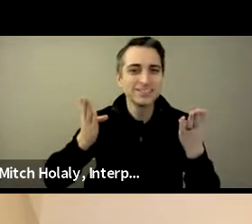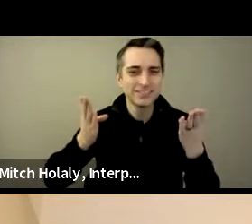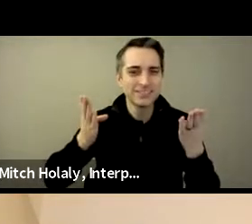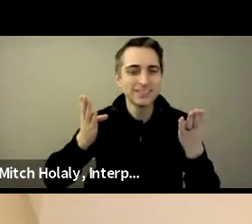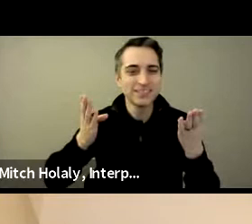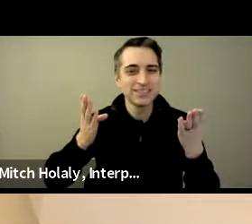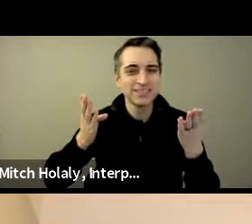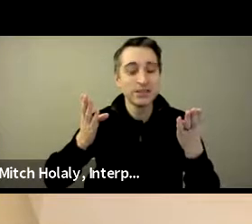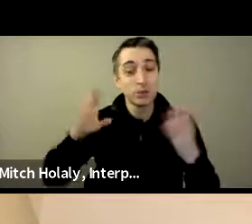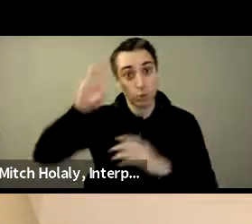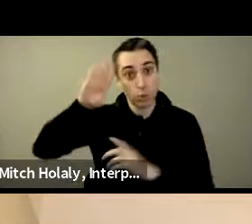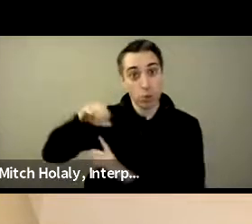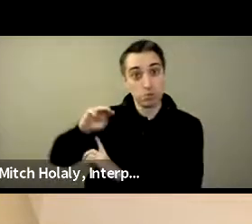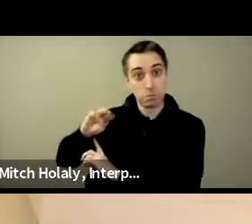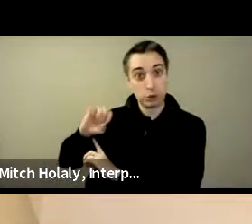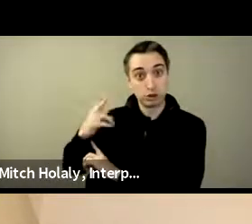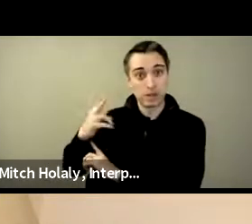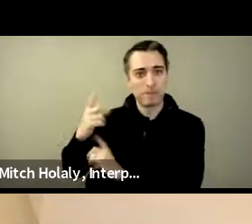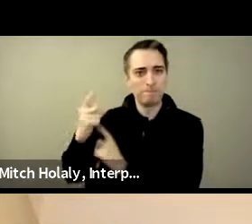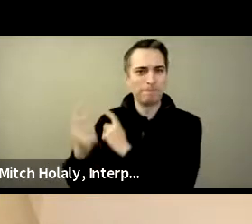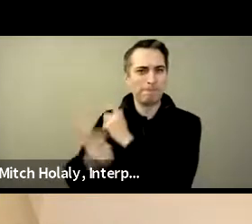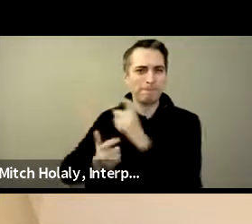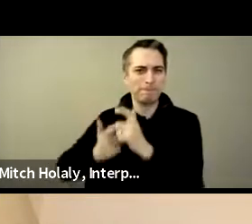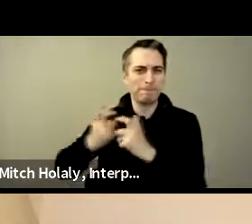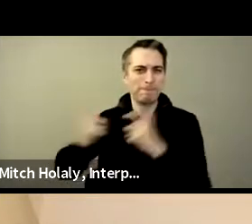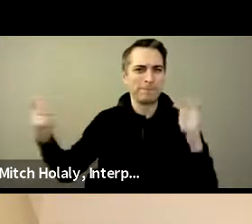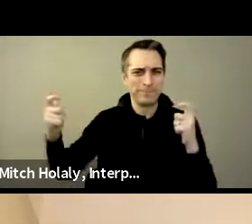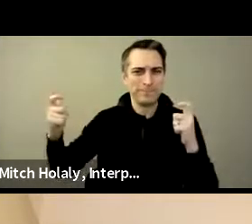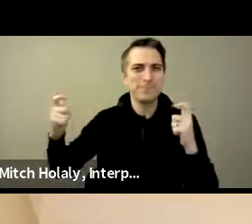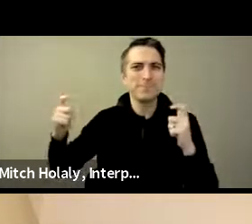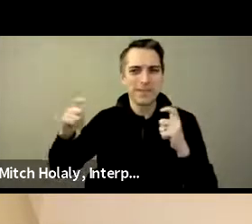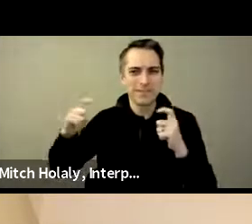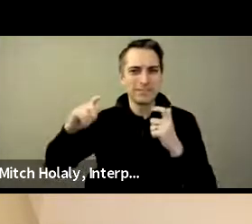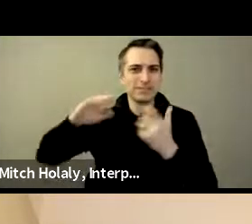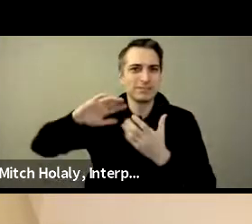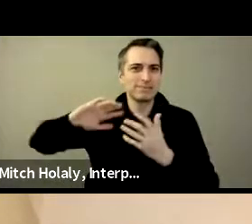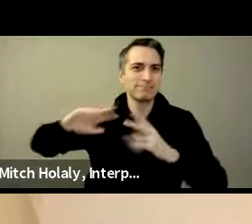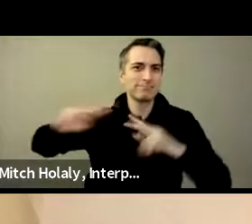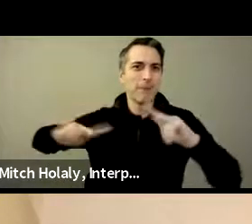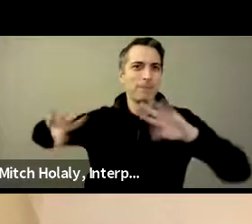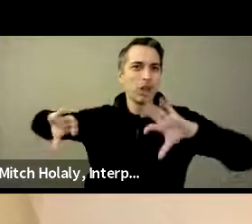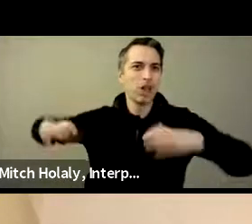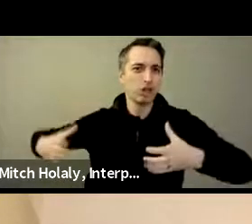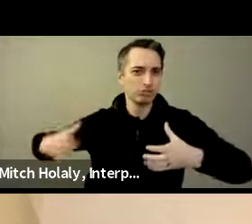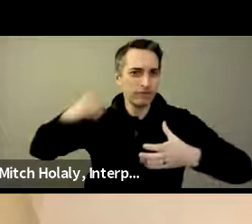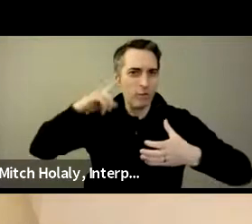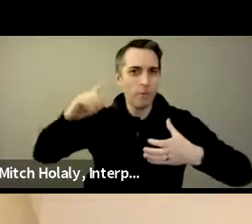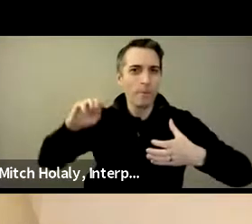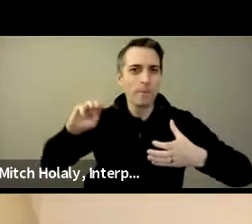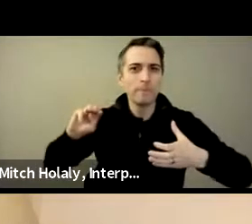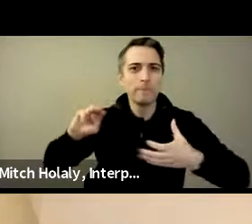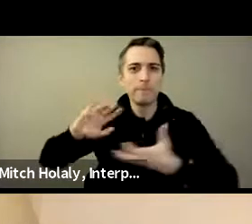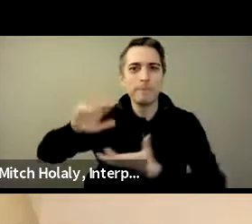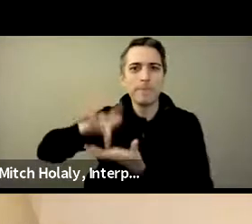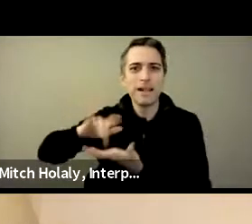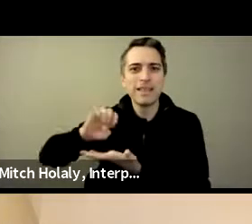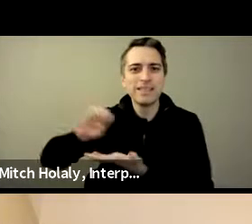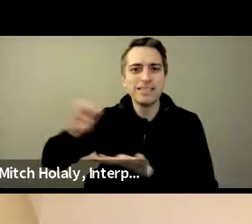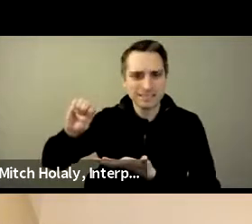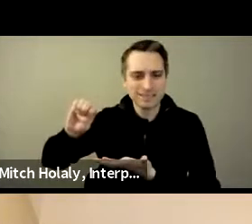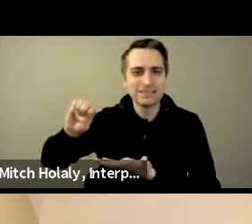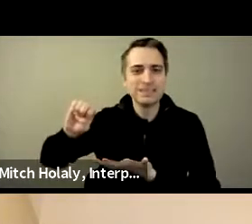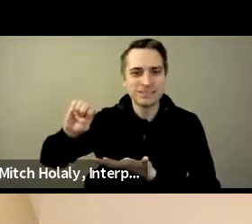largest ethnic Middle Eastern community, these organizations are also the largest in the United States, which